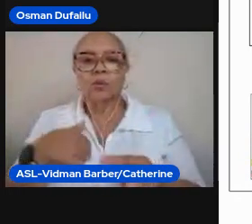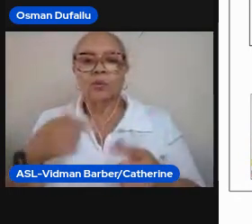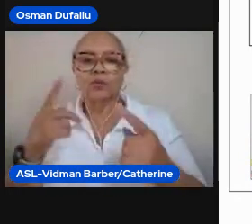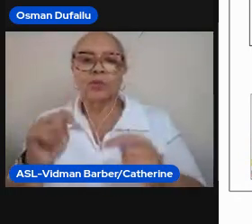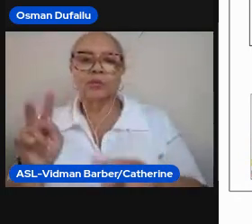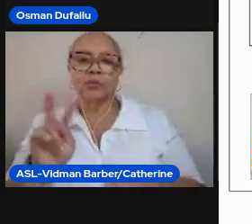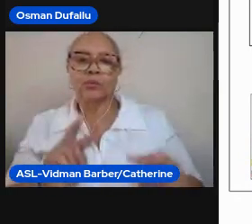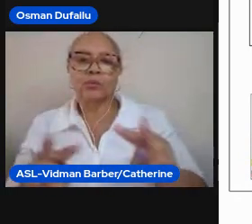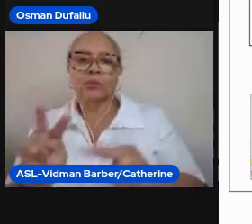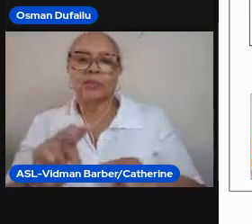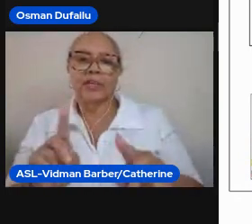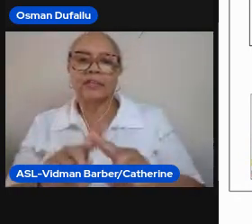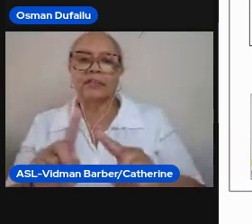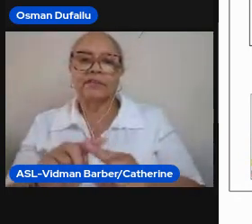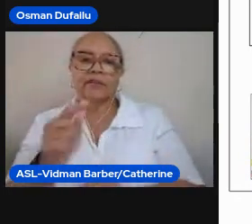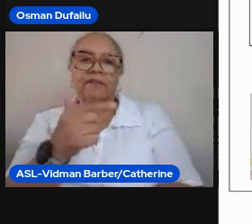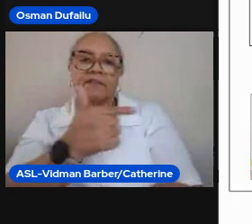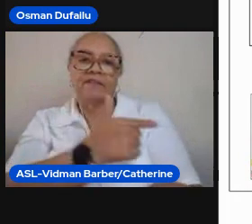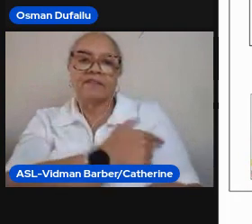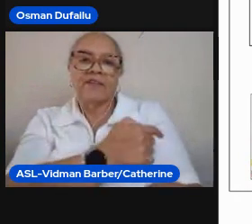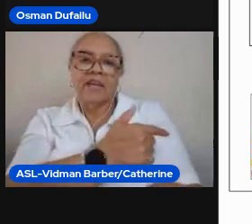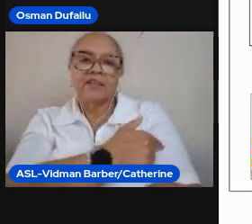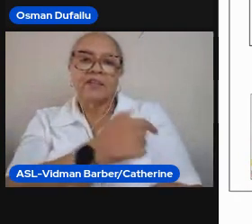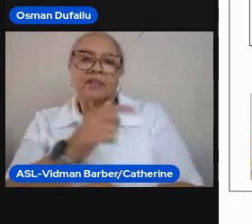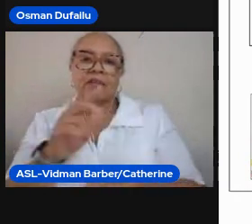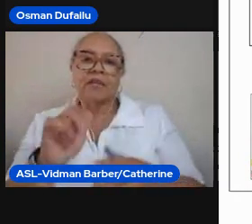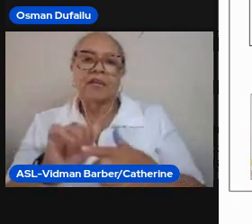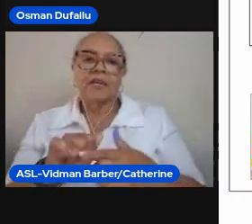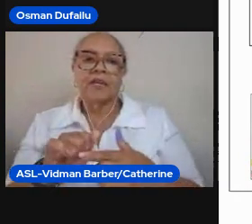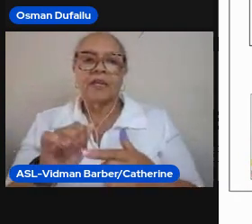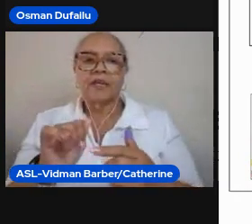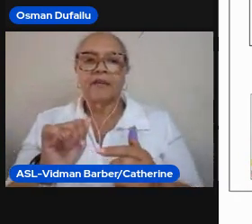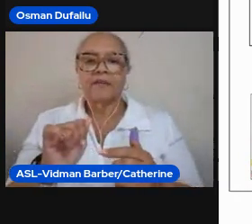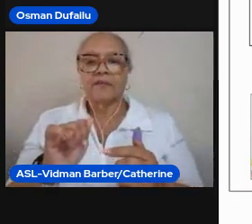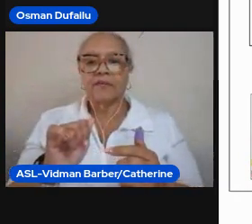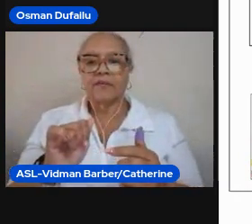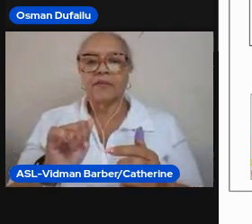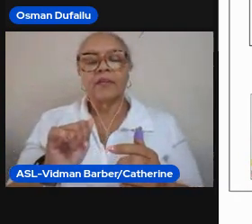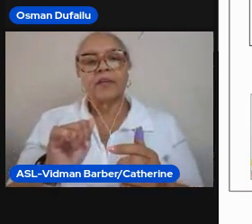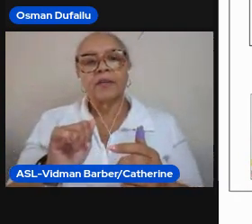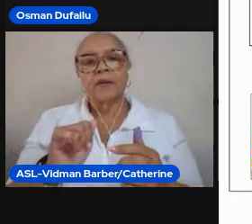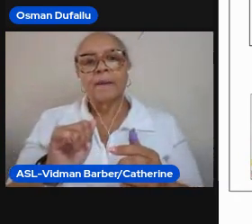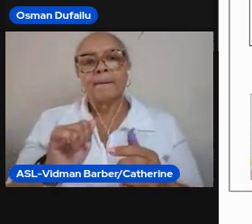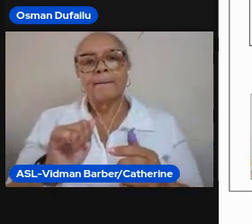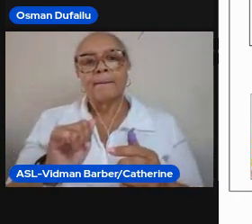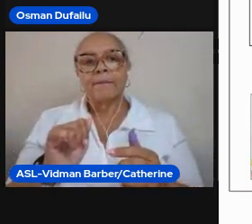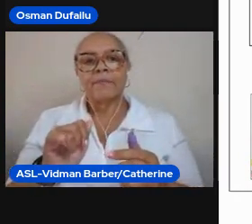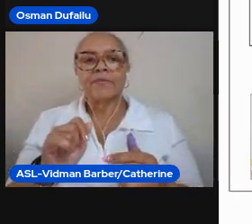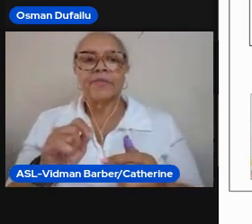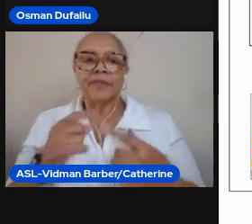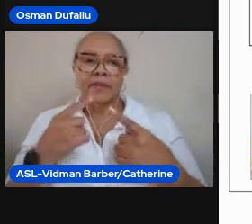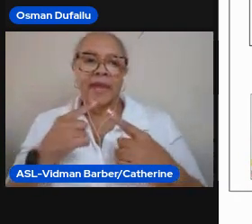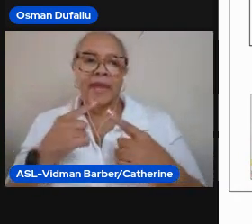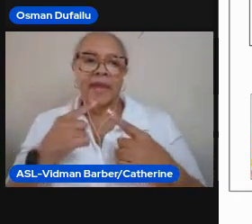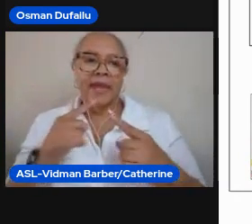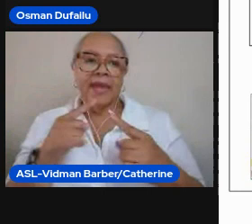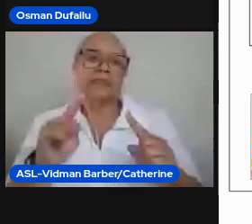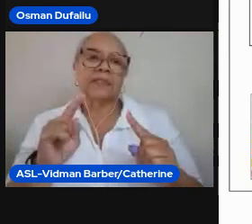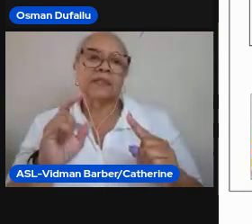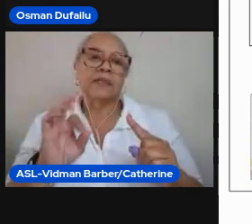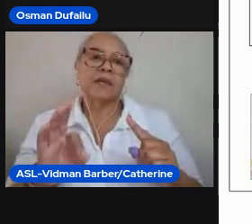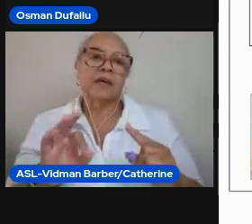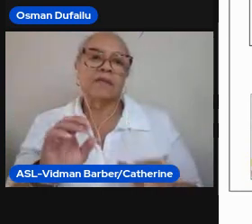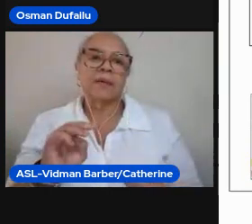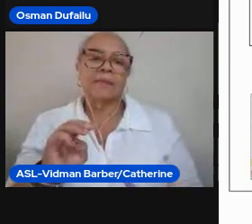different vaccines and doing surveillance to see the efficacy of Men